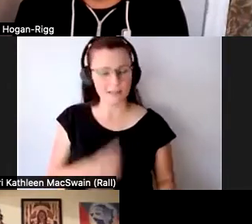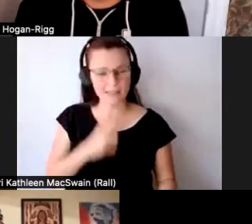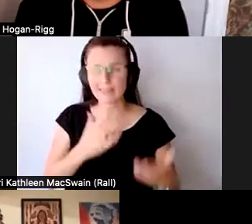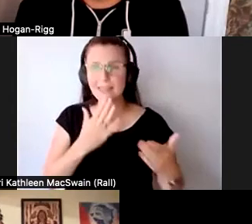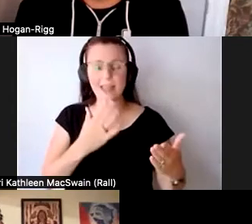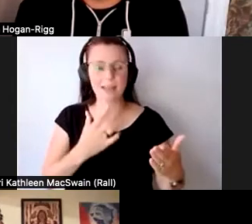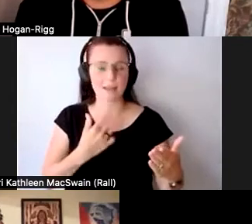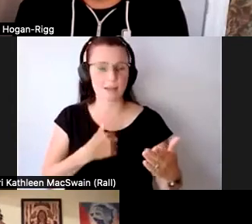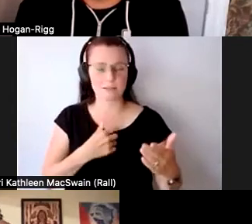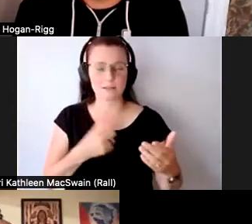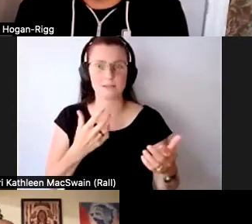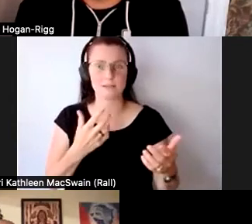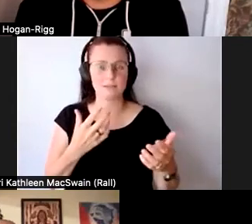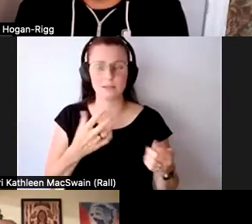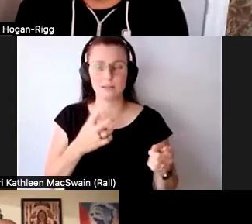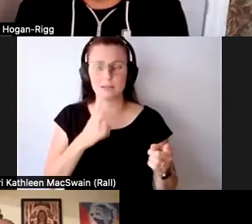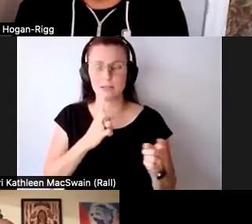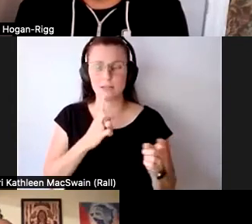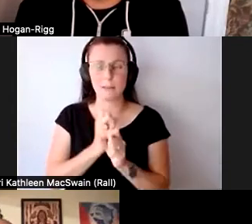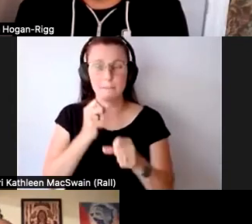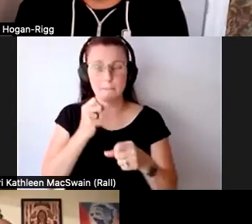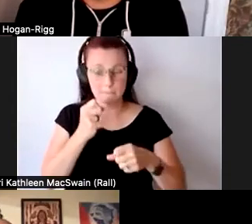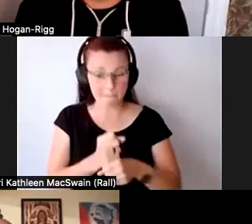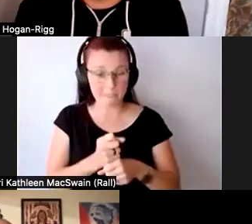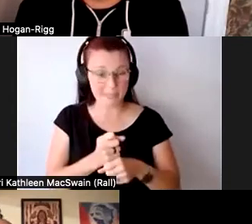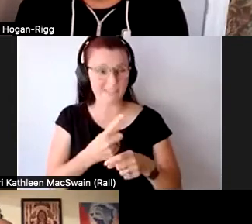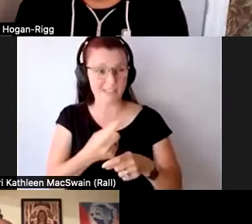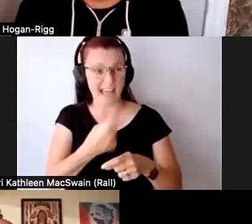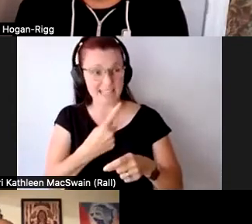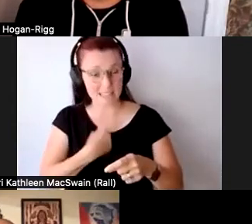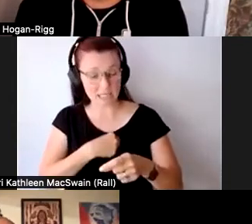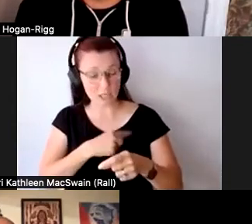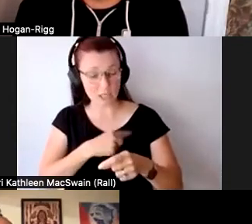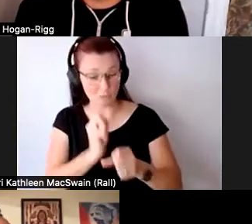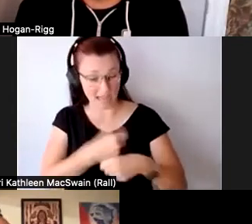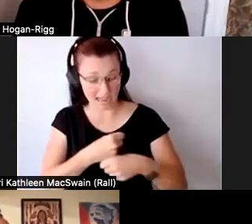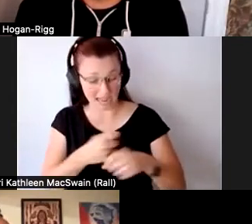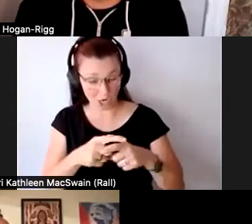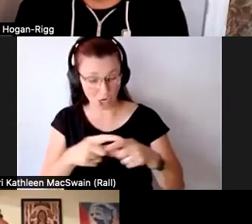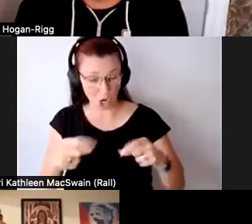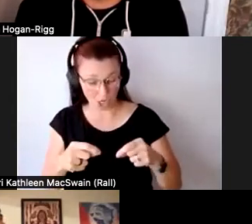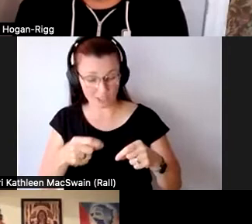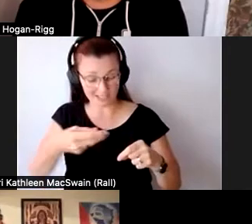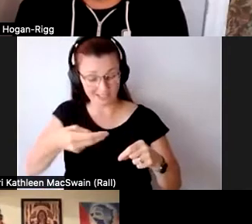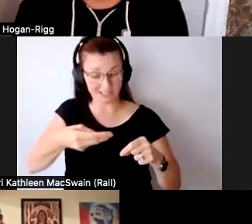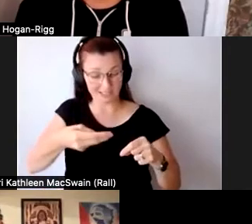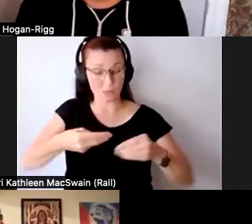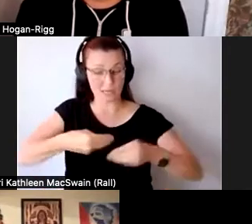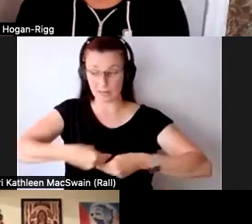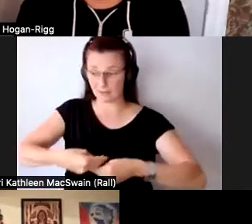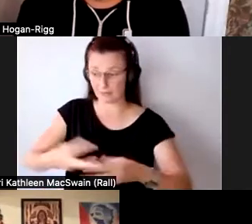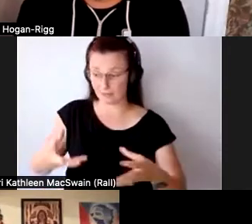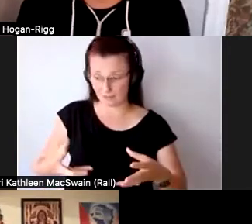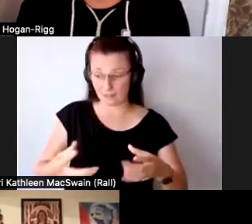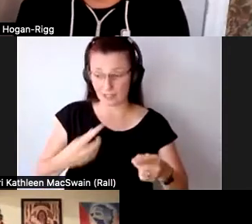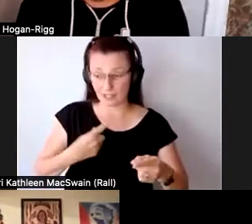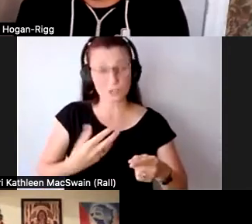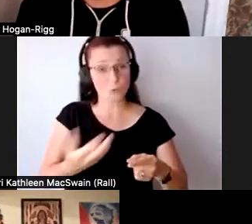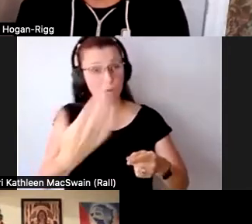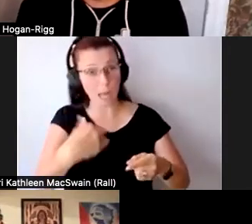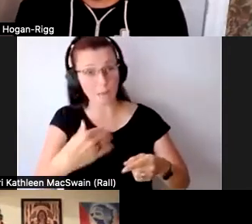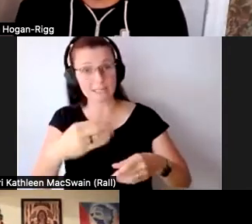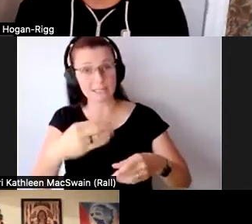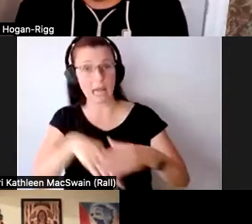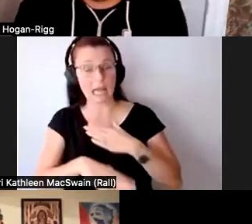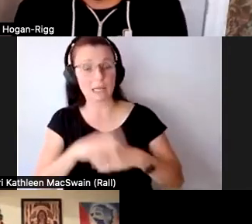to create these cards so they can give to someone if they see them using to tell them, come inside and use. I'd like you to try as much